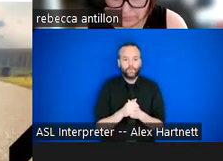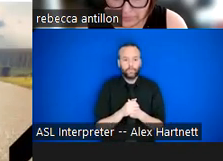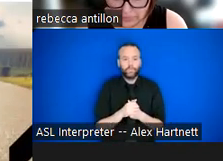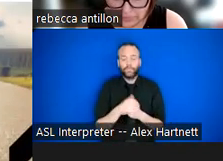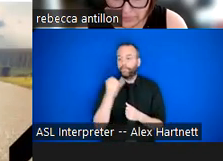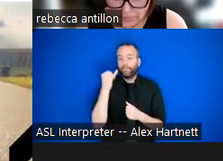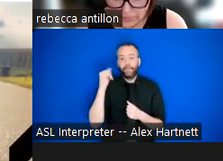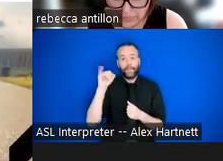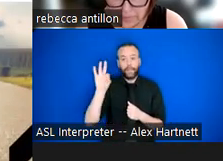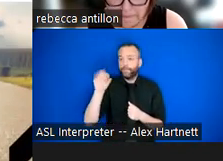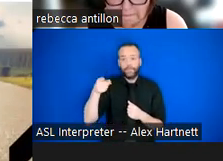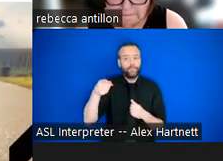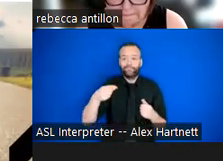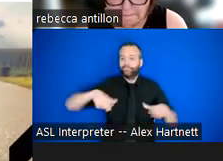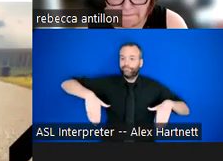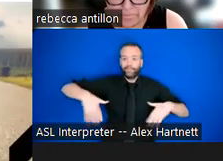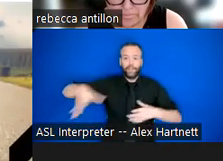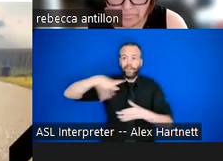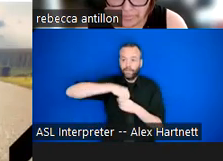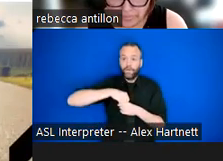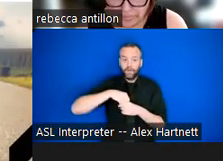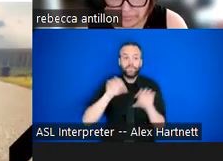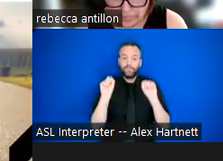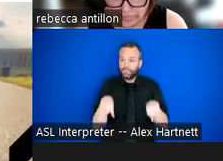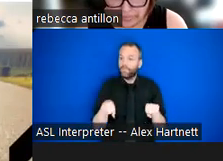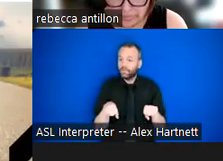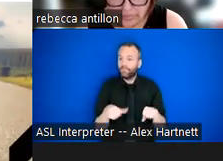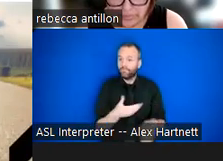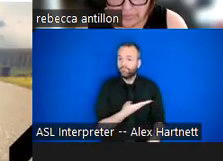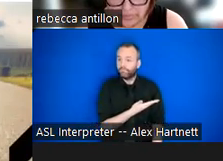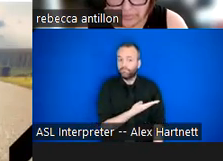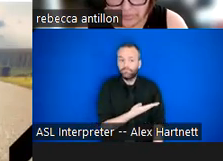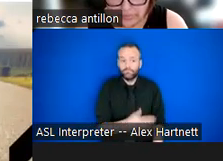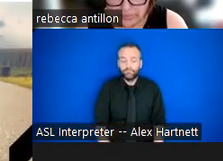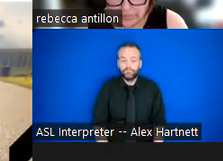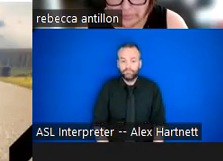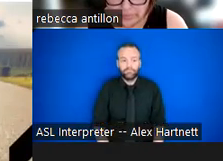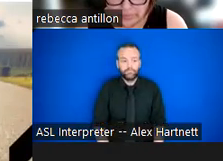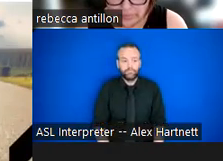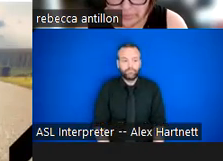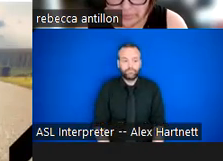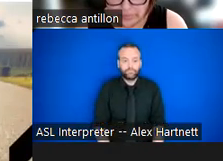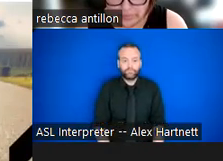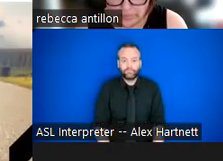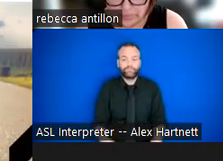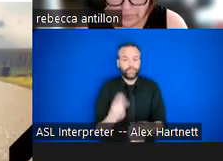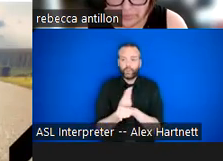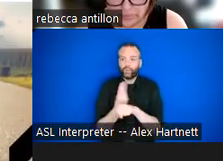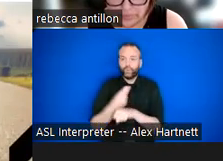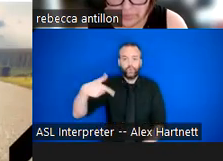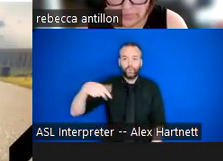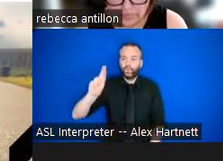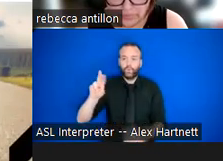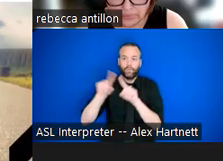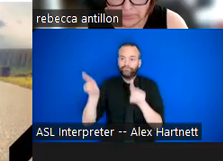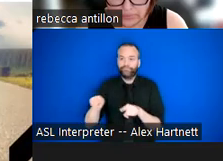so far. You can also join a subcommittee on that website or just scan that QR code and it'll take you right there. So you can be a part of that work as